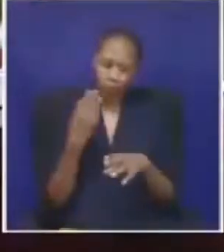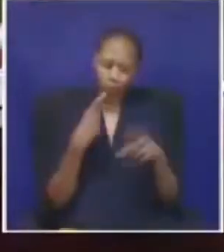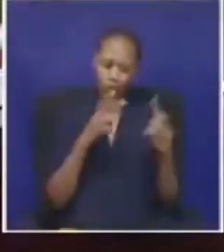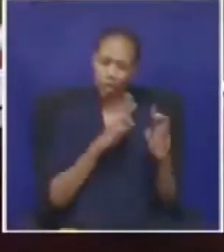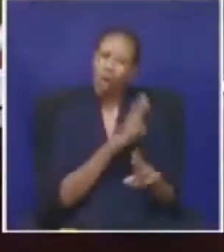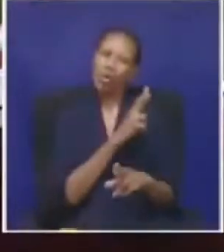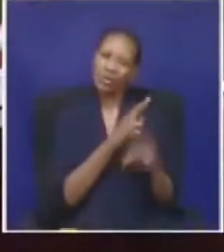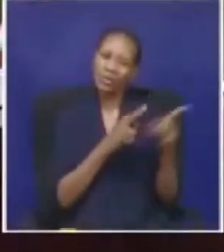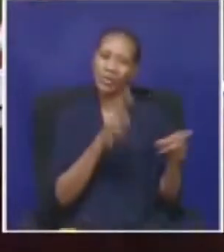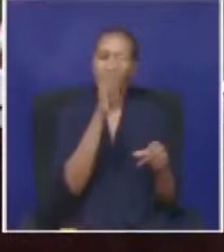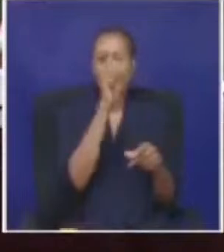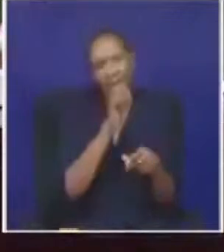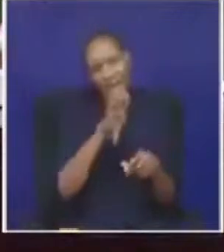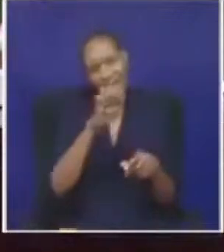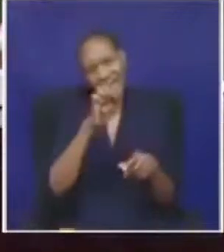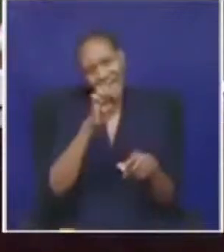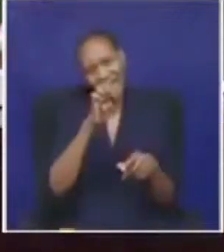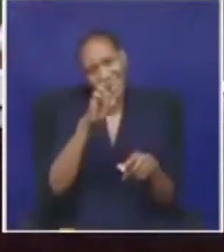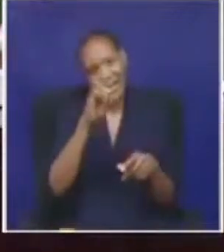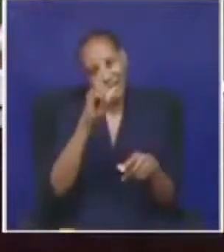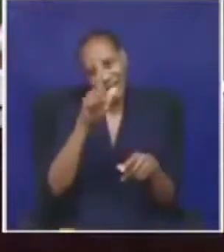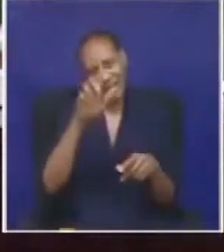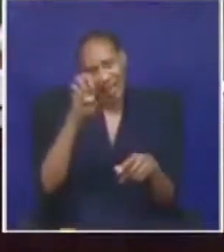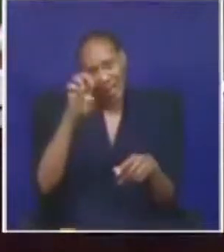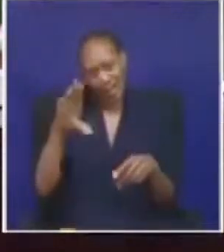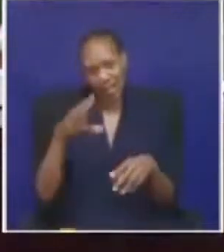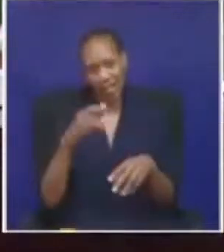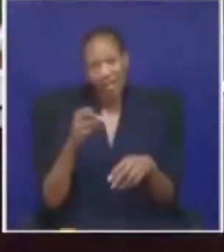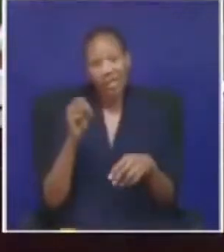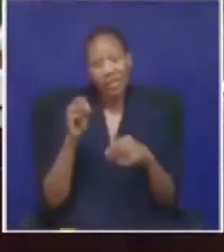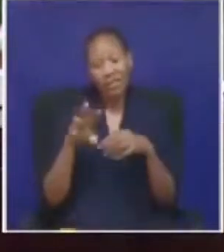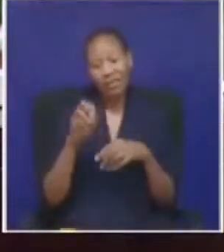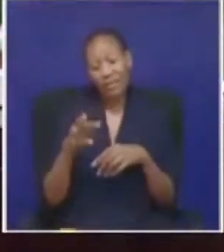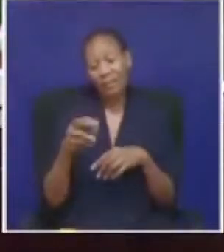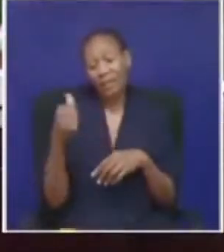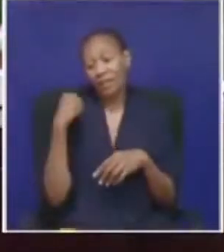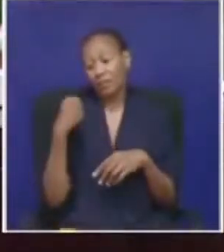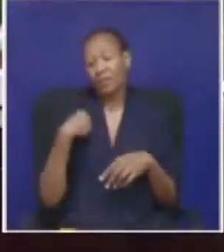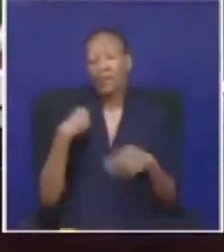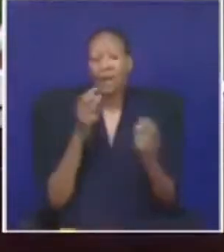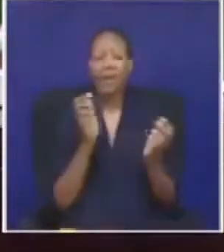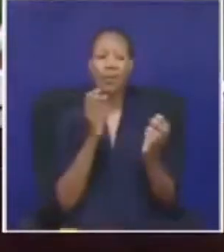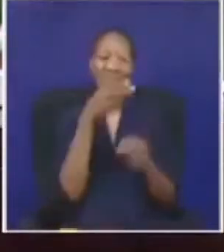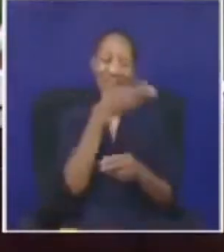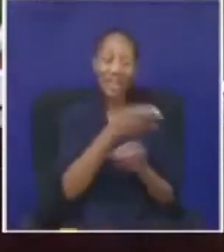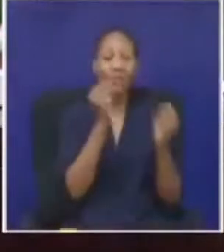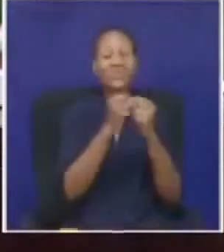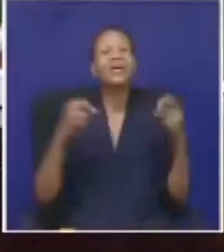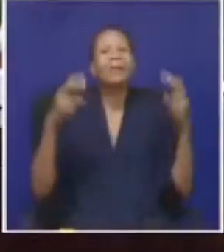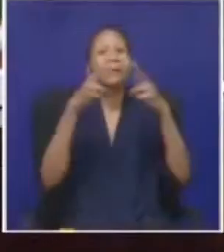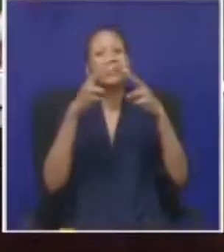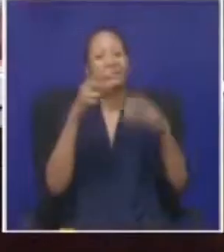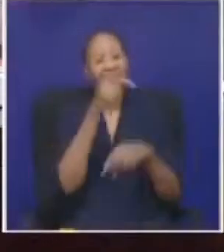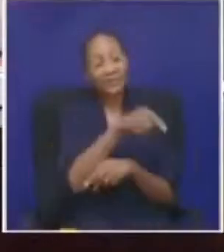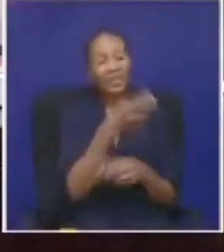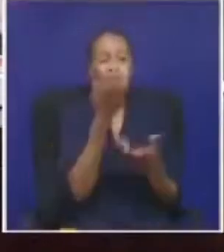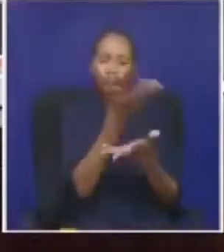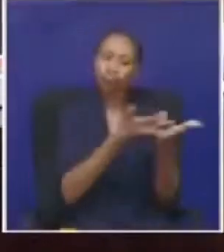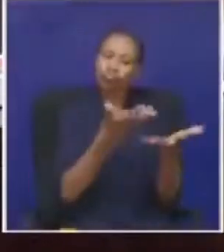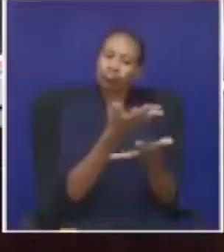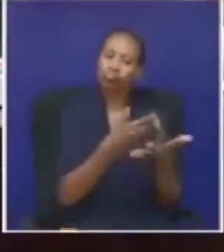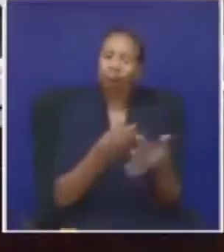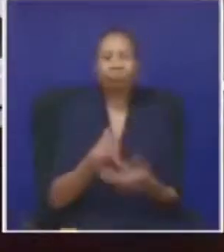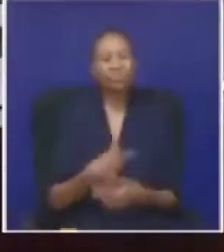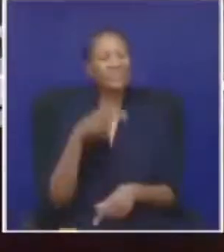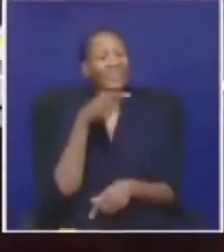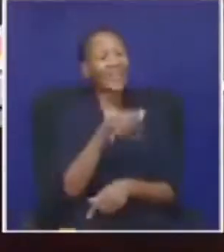I had an opportunity in September to address a NEDLAC summit. So it's a